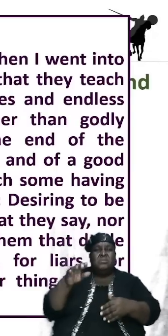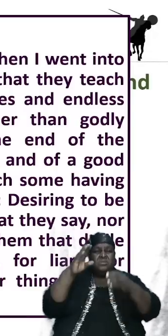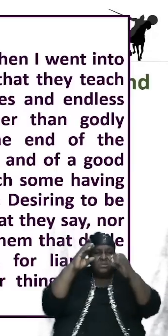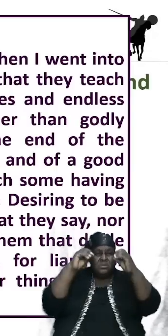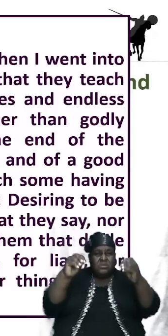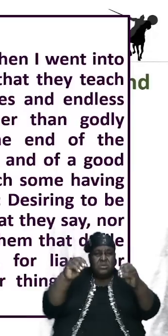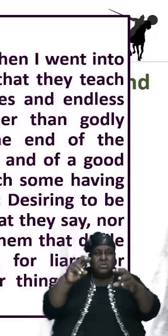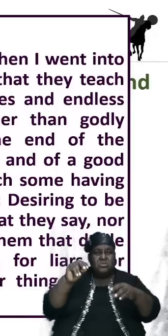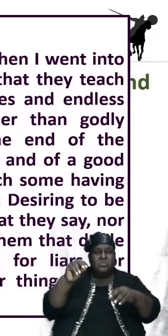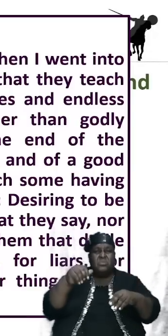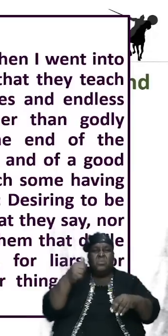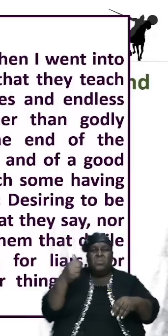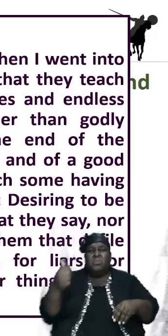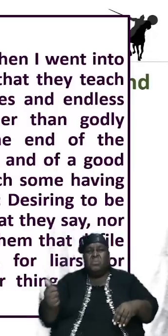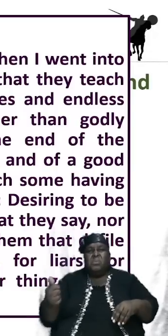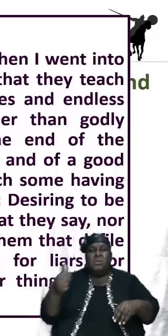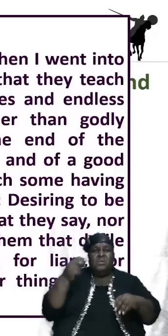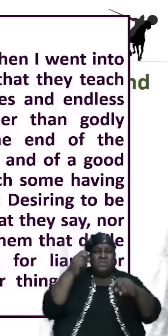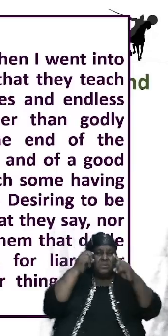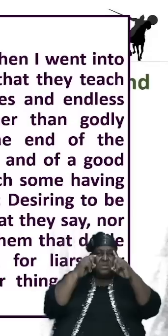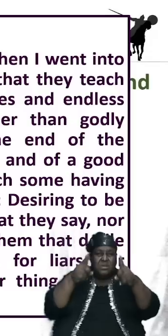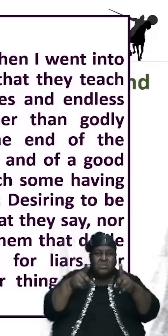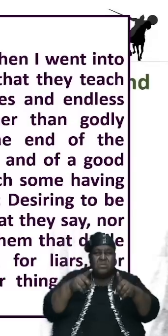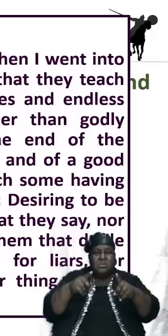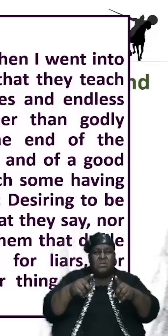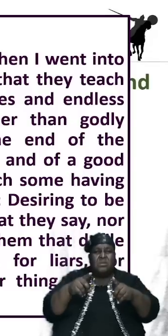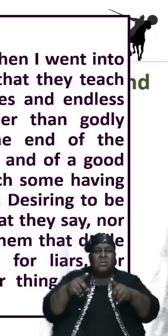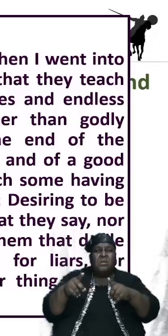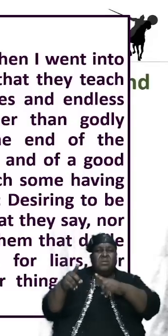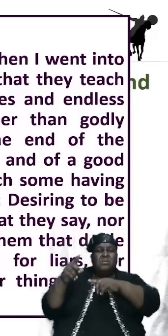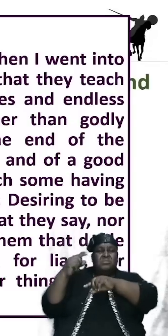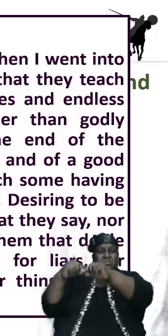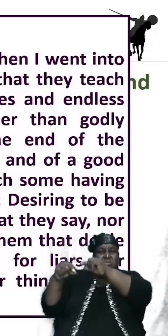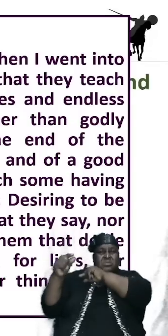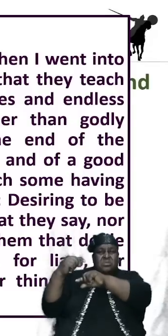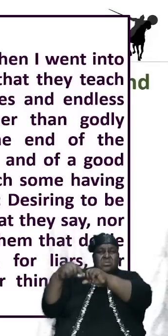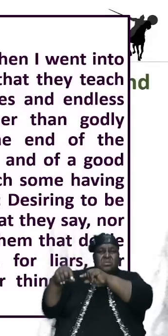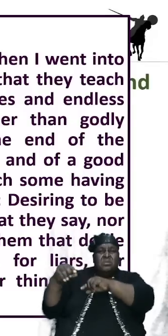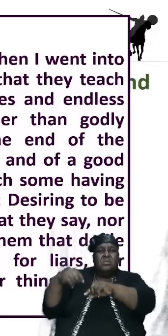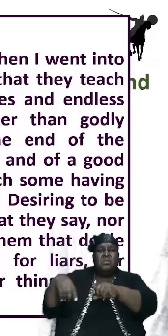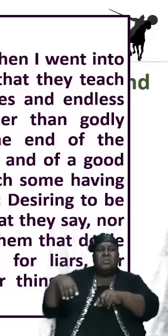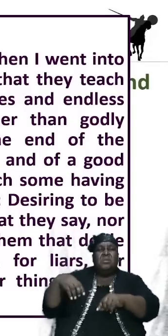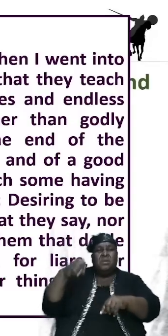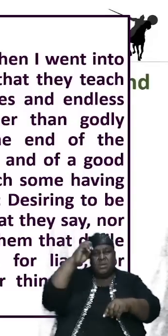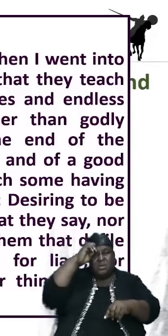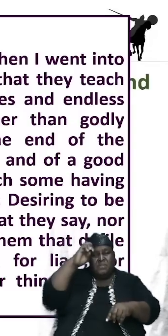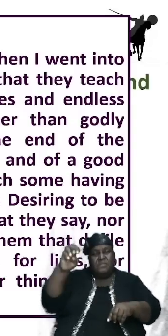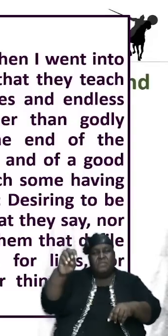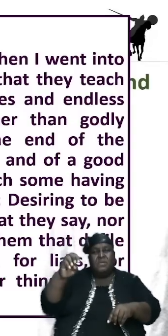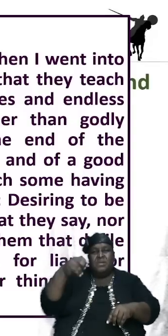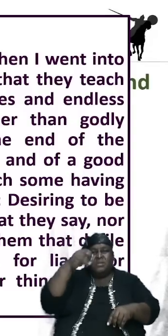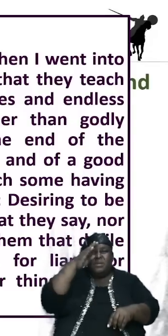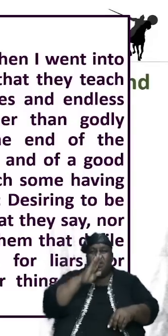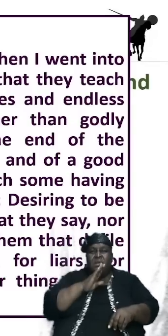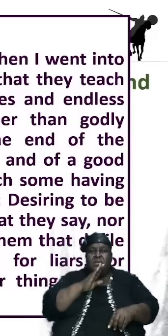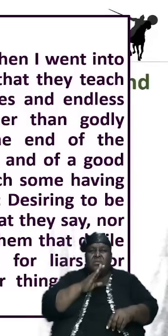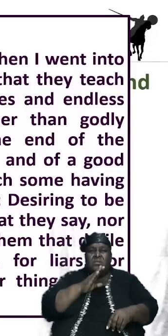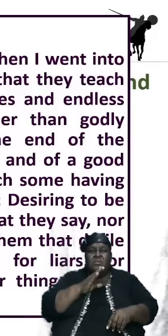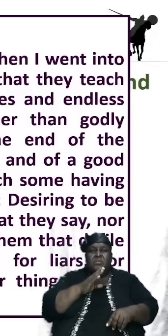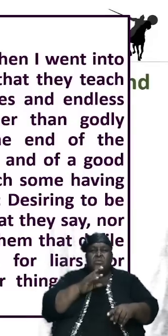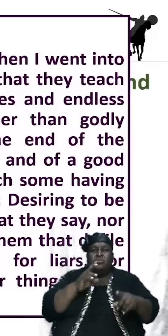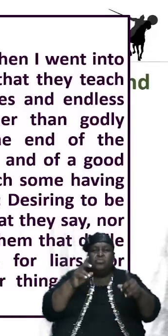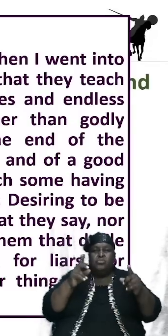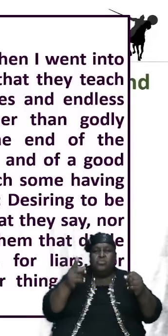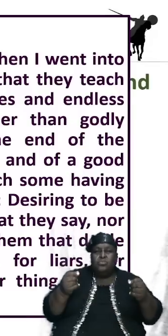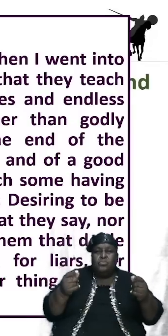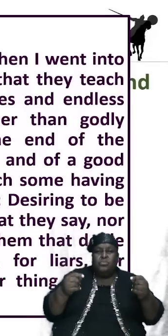or endless genealogies, which minister questions rather than godly edifying, which is in faith. So do. Now the end